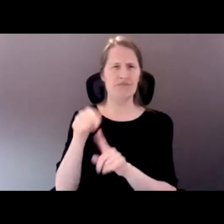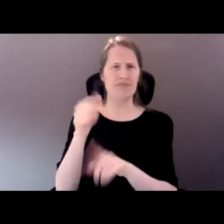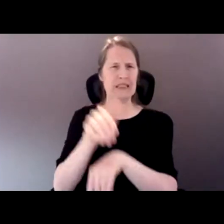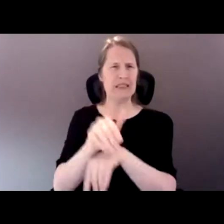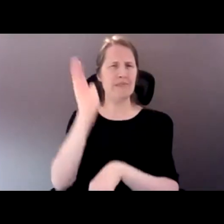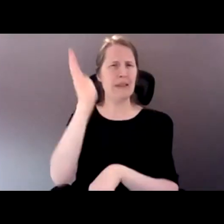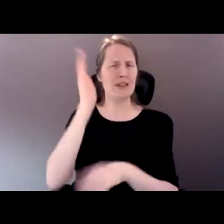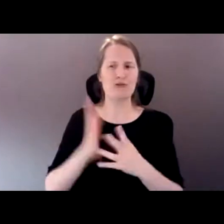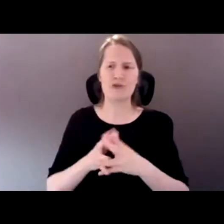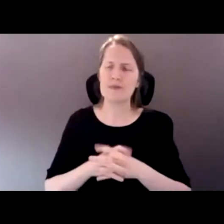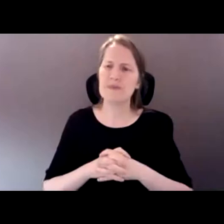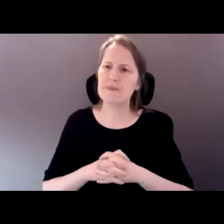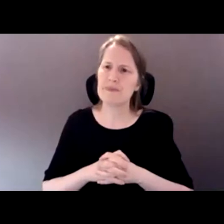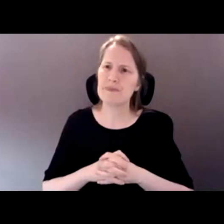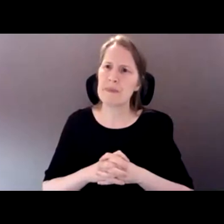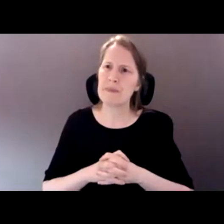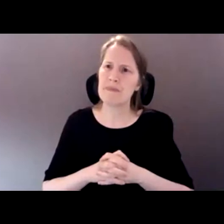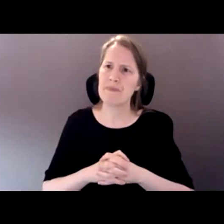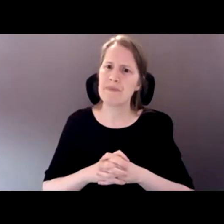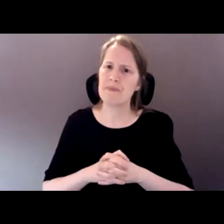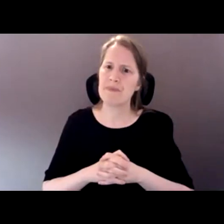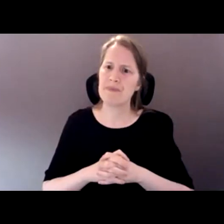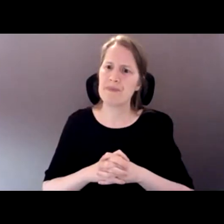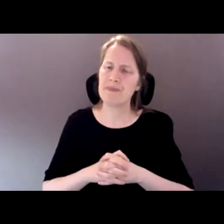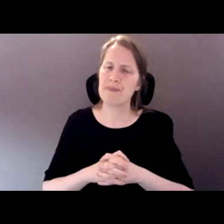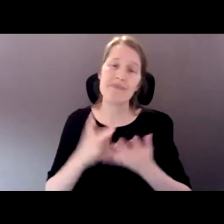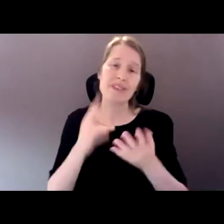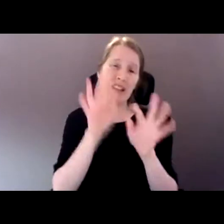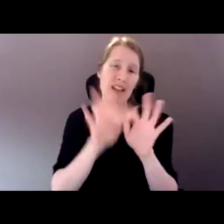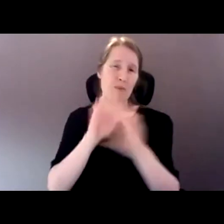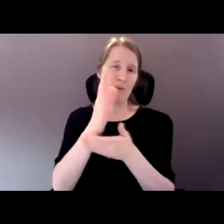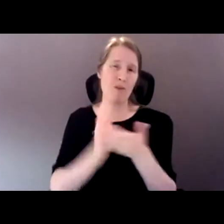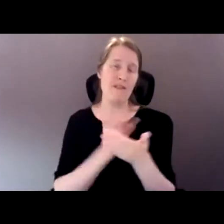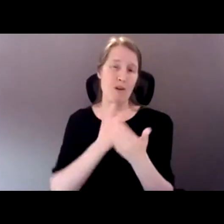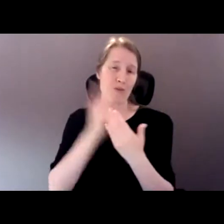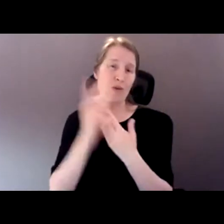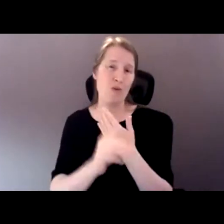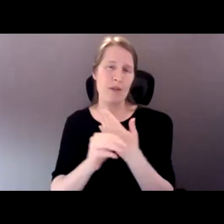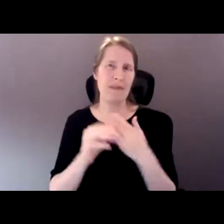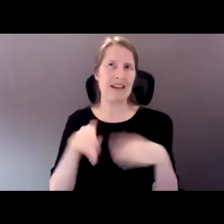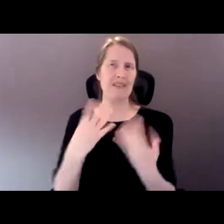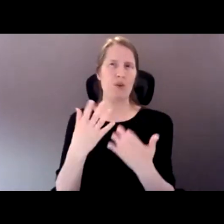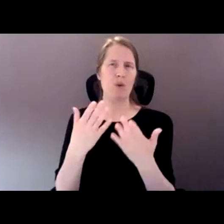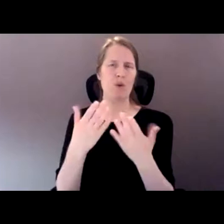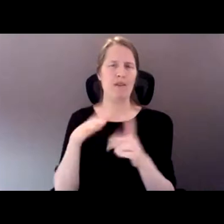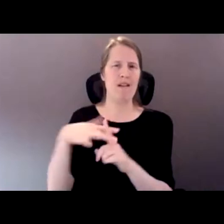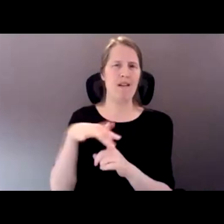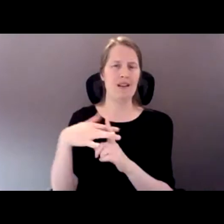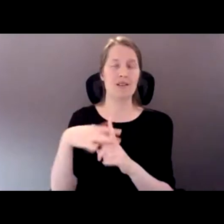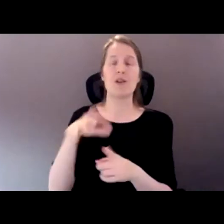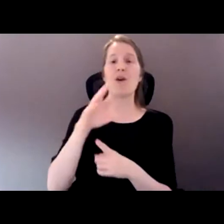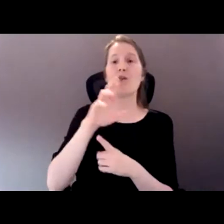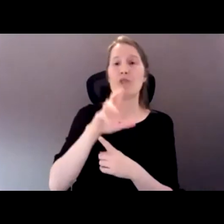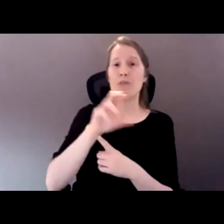an important part of our programming and the context for the lecture. Robert Salomon